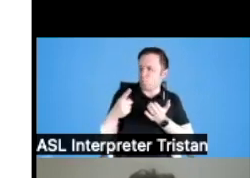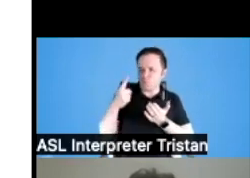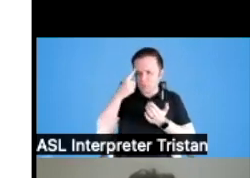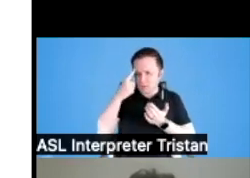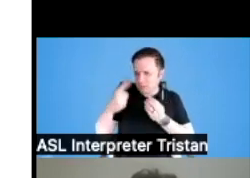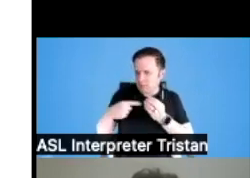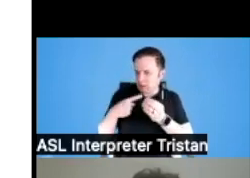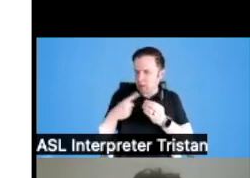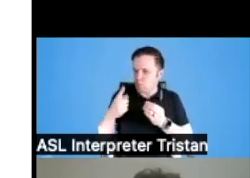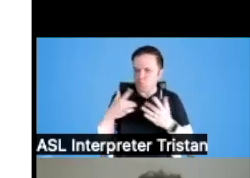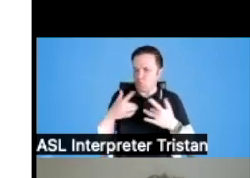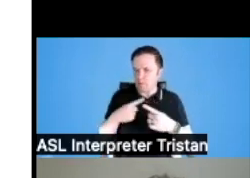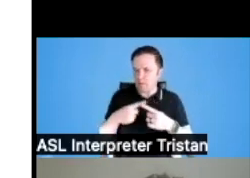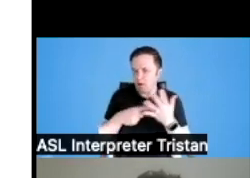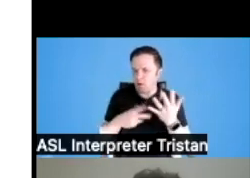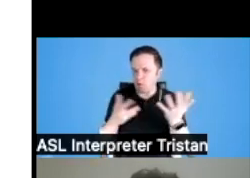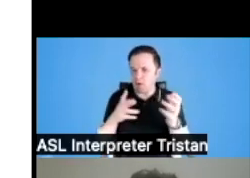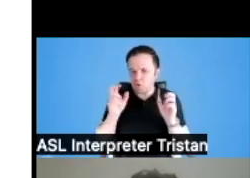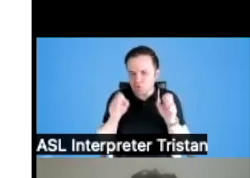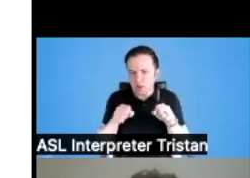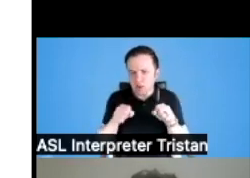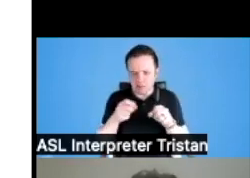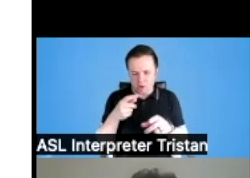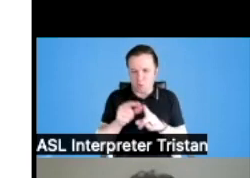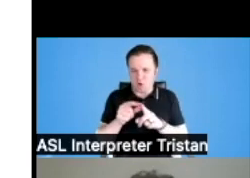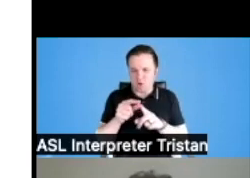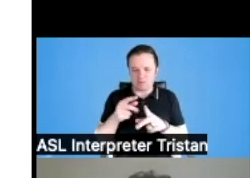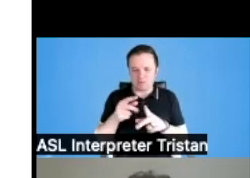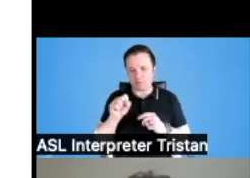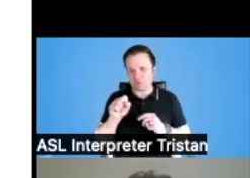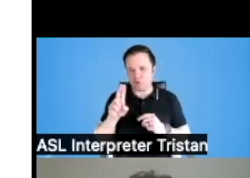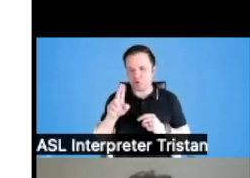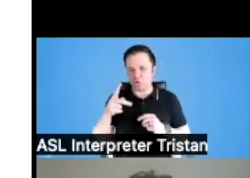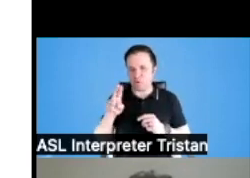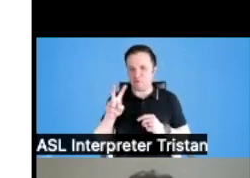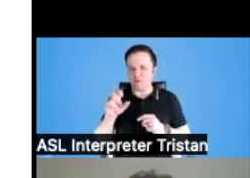But there's a lot, you could unpack the word supervision for days, right? There's a lot of problematic